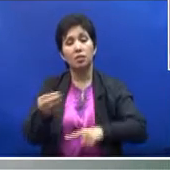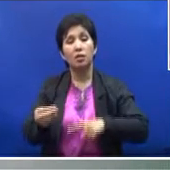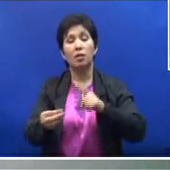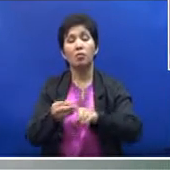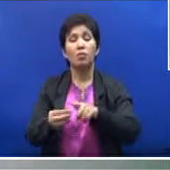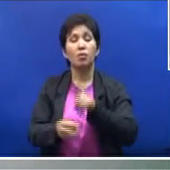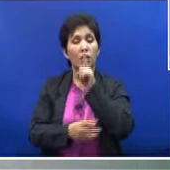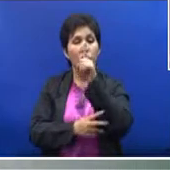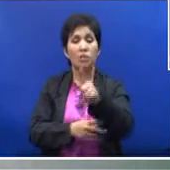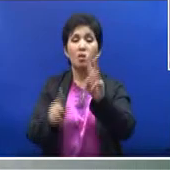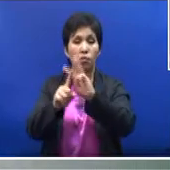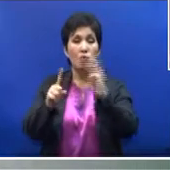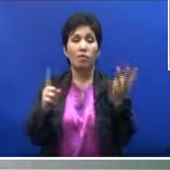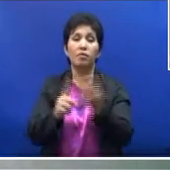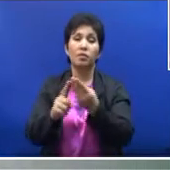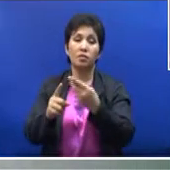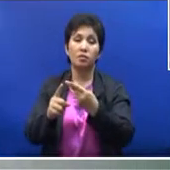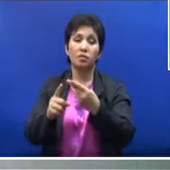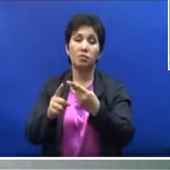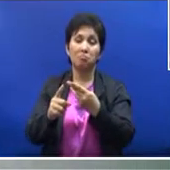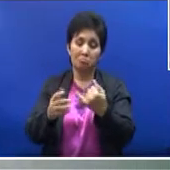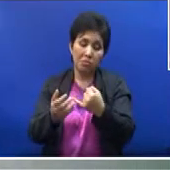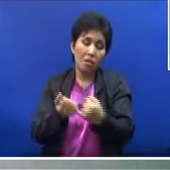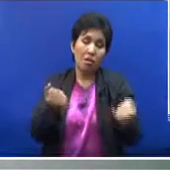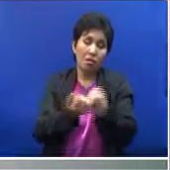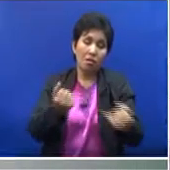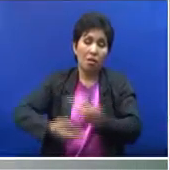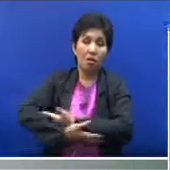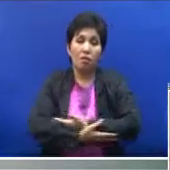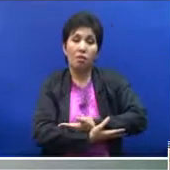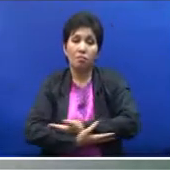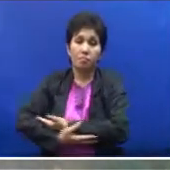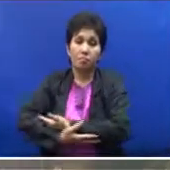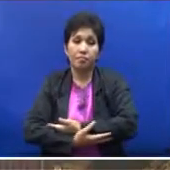to ensure the welfare and protections of children.